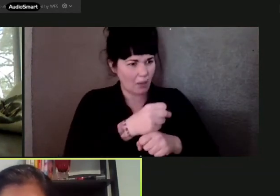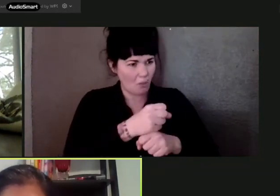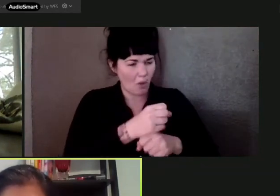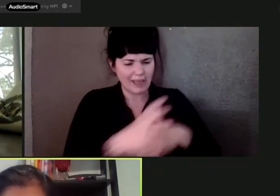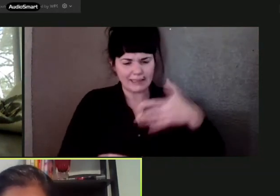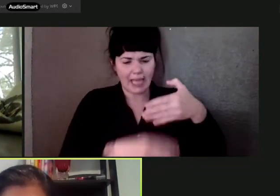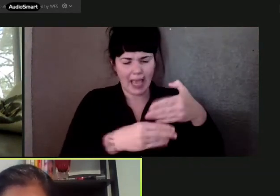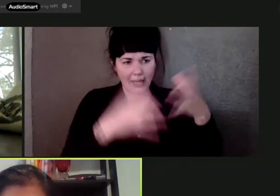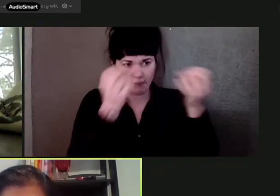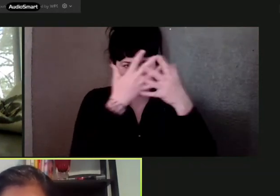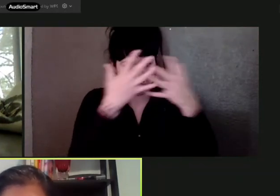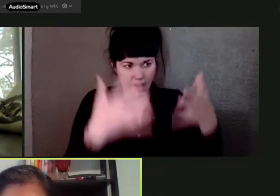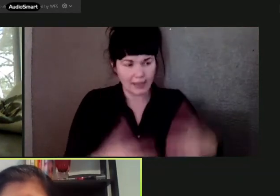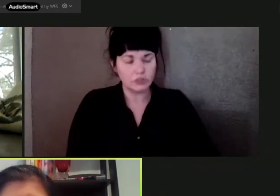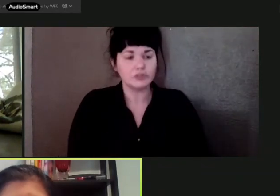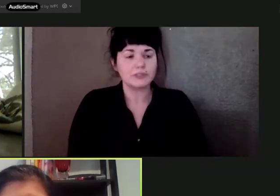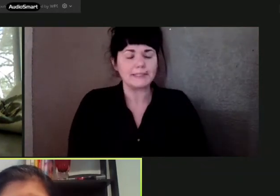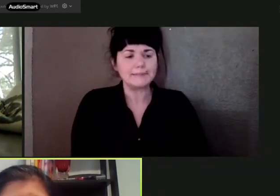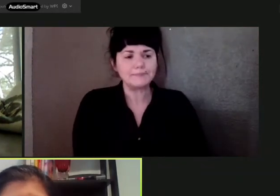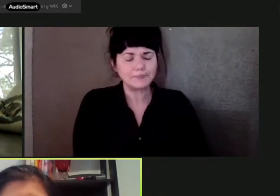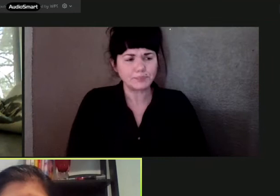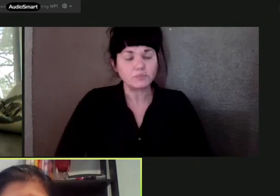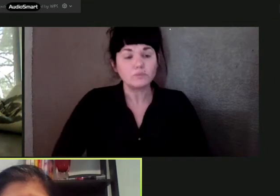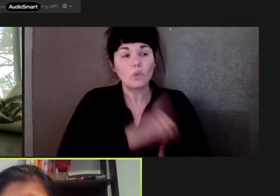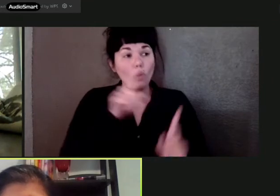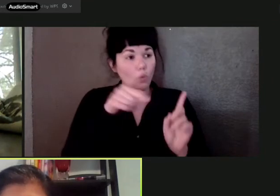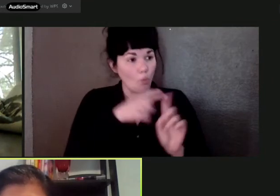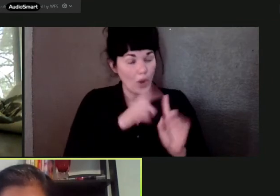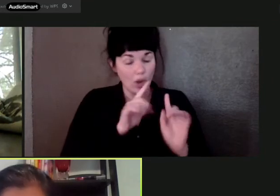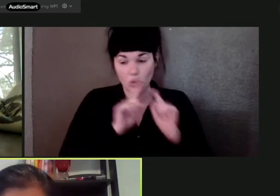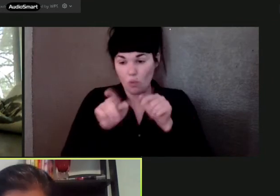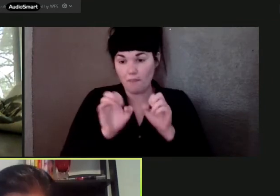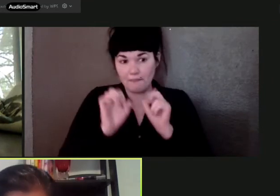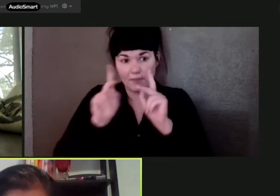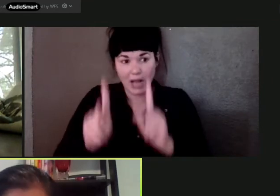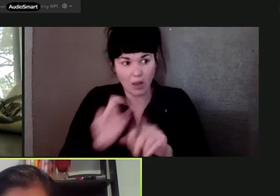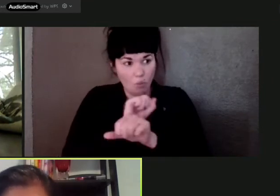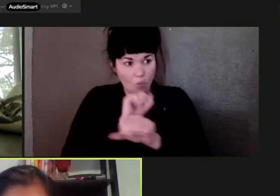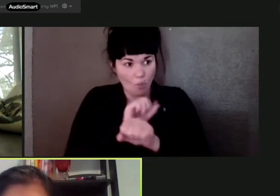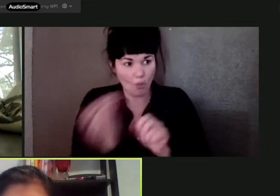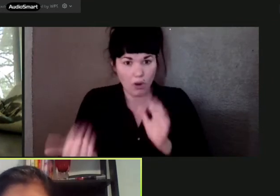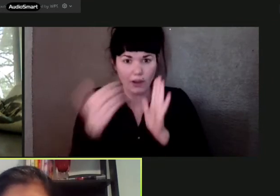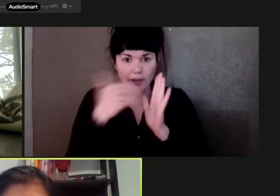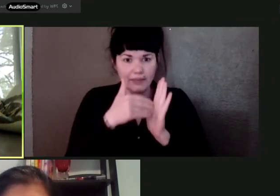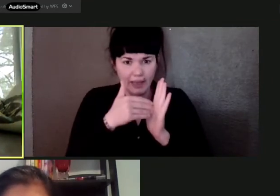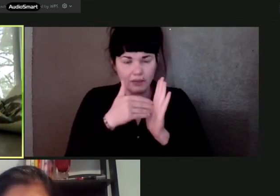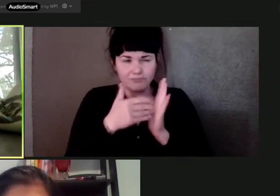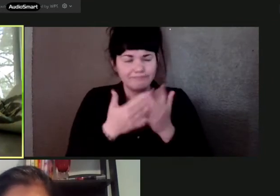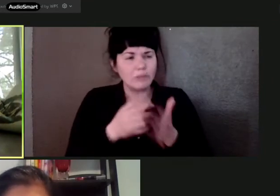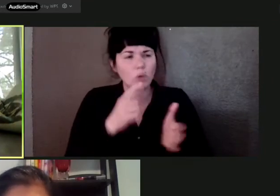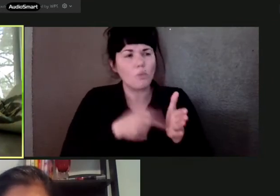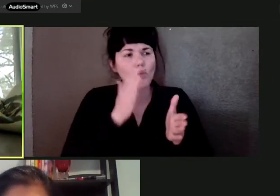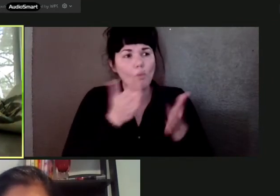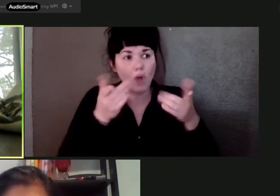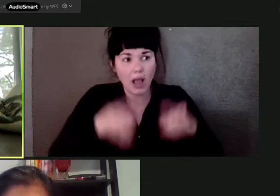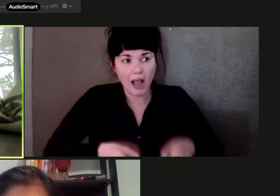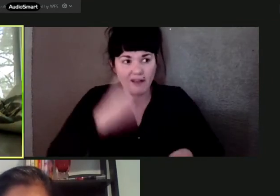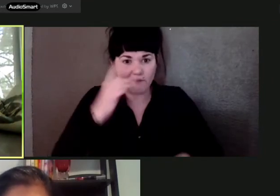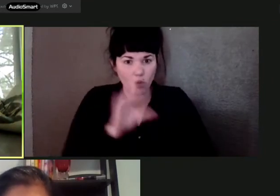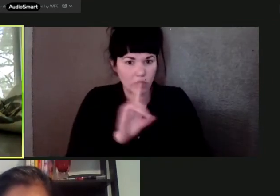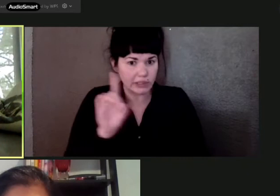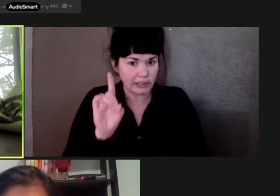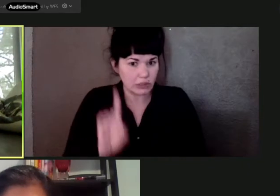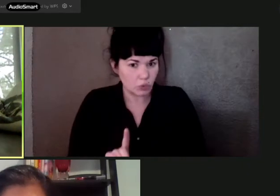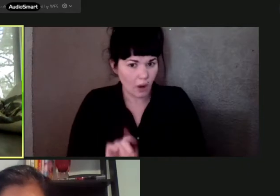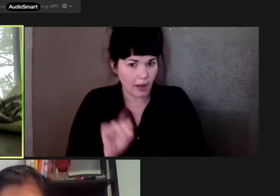from a variety of different sources. What does that, in your mind, look like for Detroit? So for Detroiters, it's likely there's going to